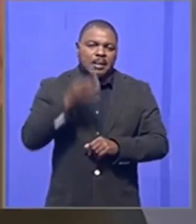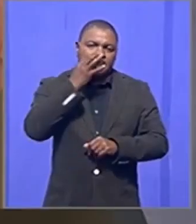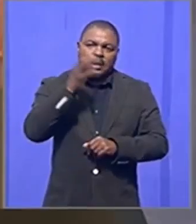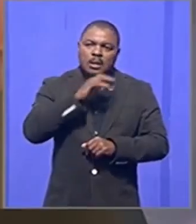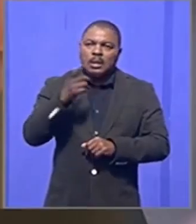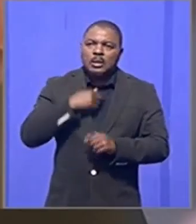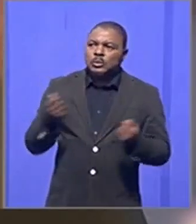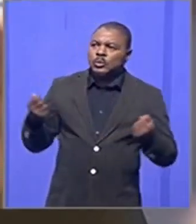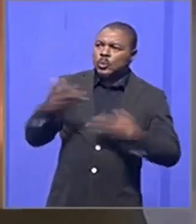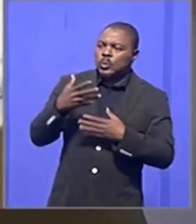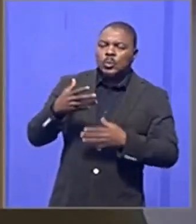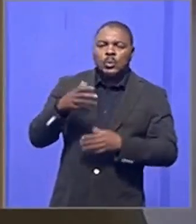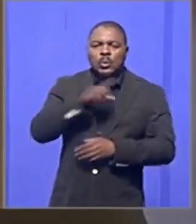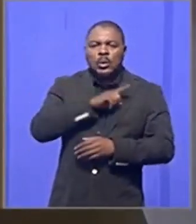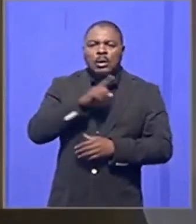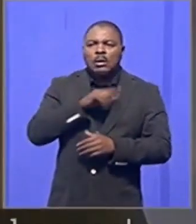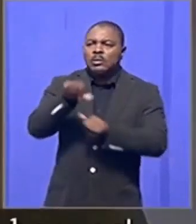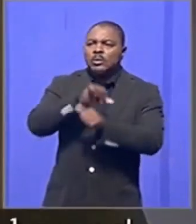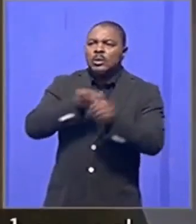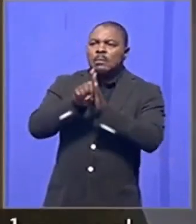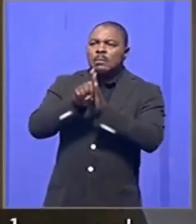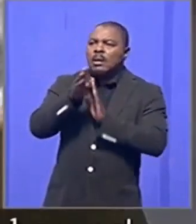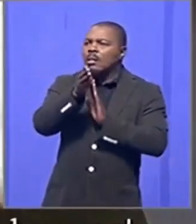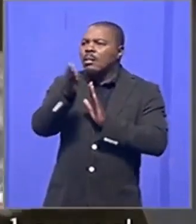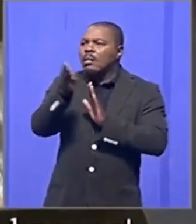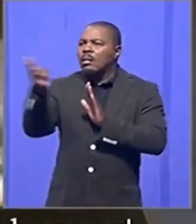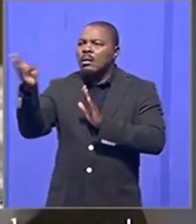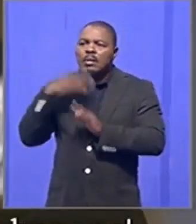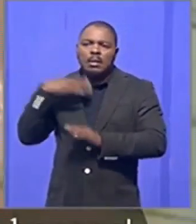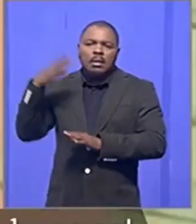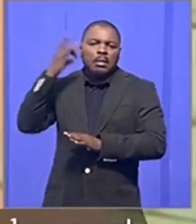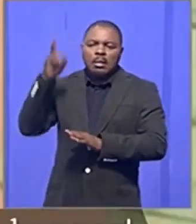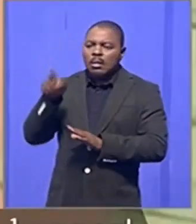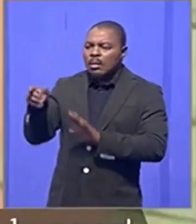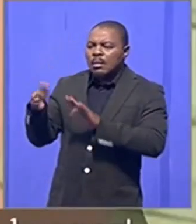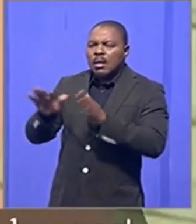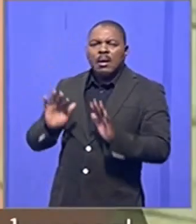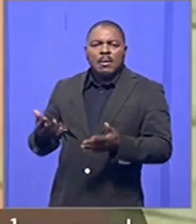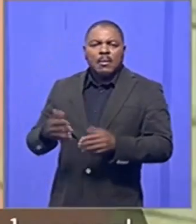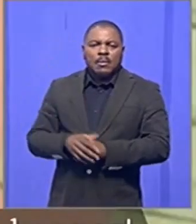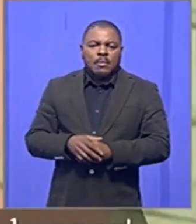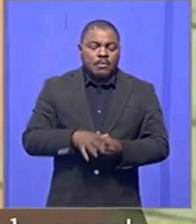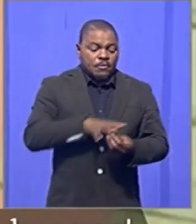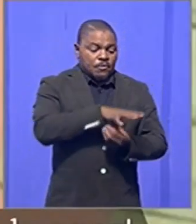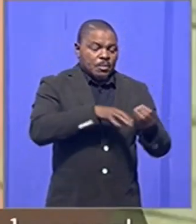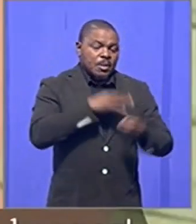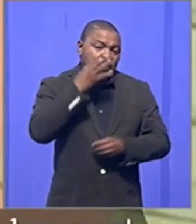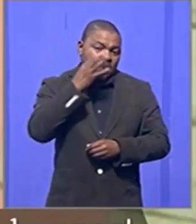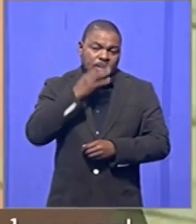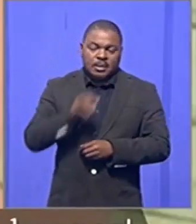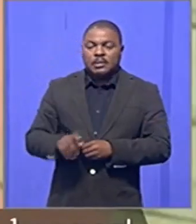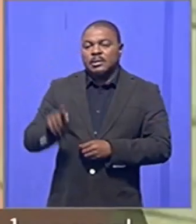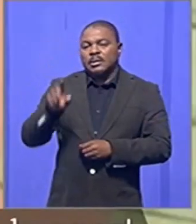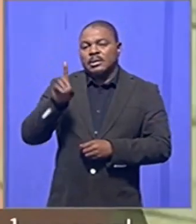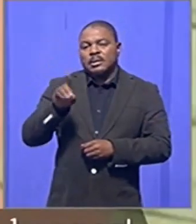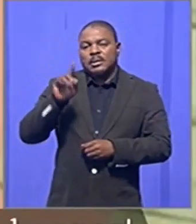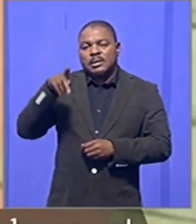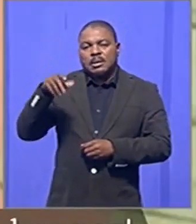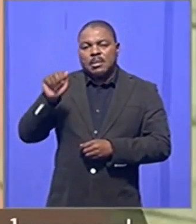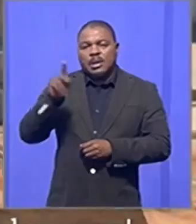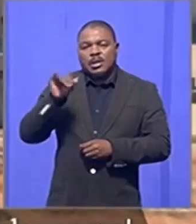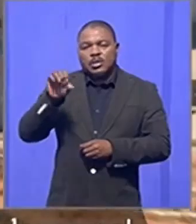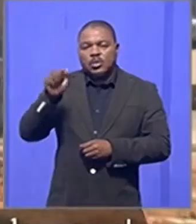tse hlahellang malebana le ka moo mofu a hlokahetseng ka teng. Le bolela ha Dibakiso Chabalala a amohetswe